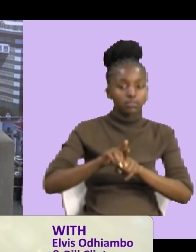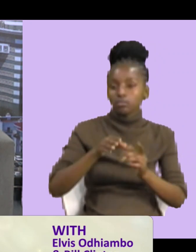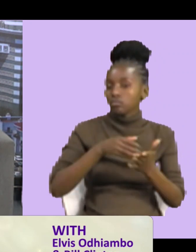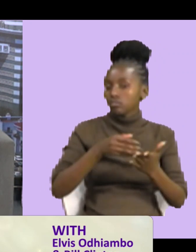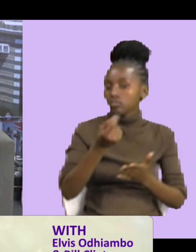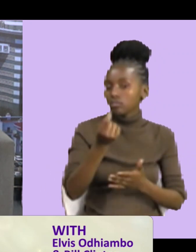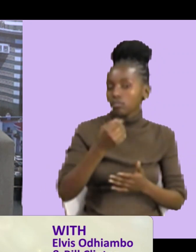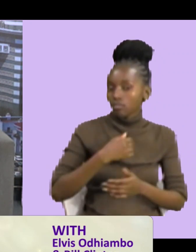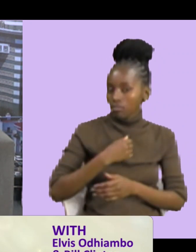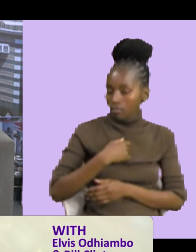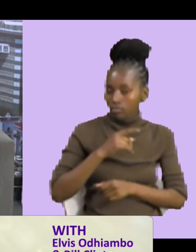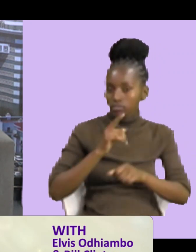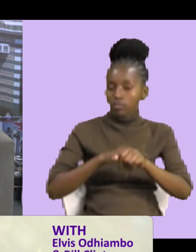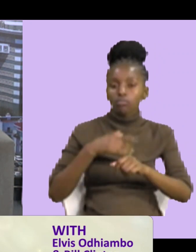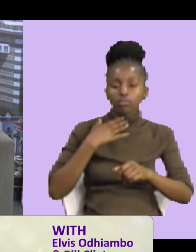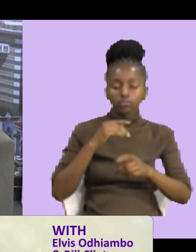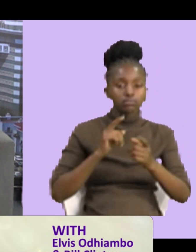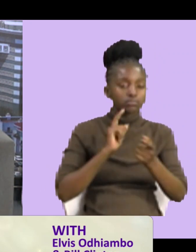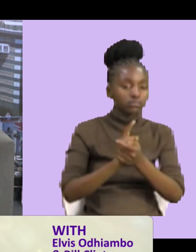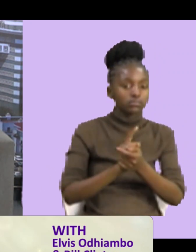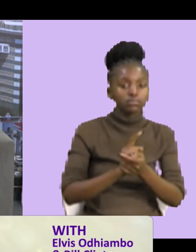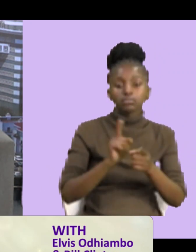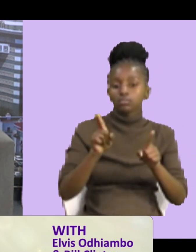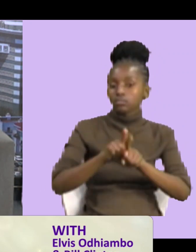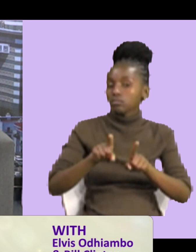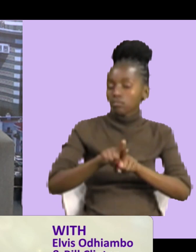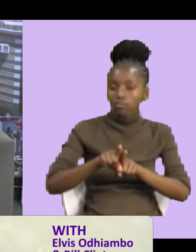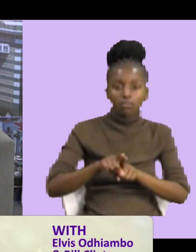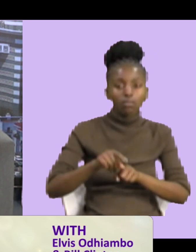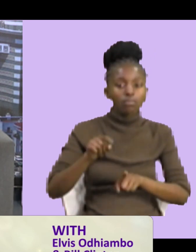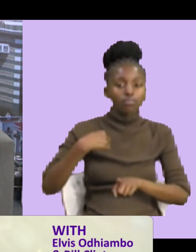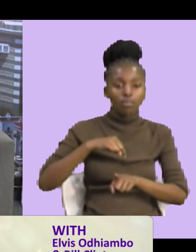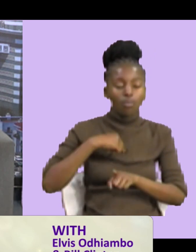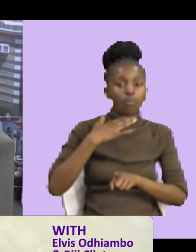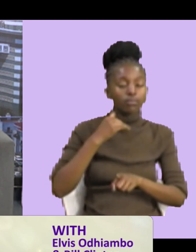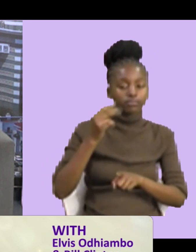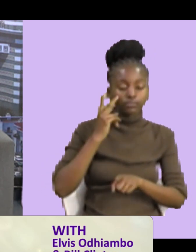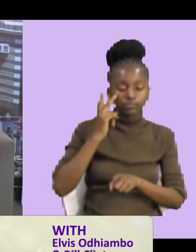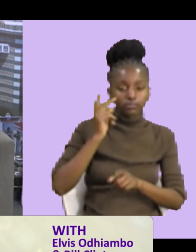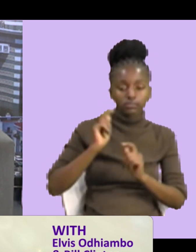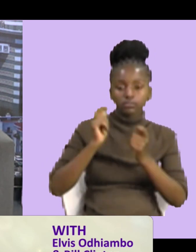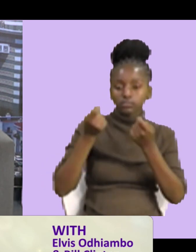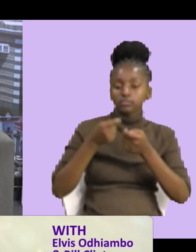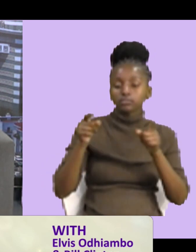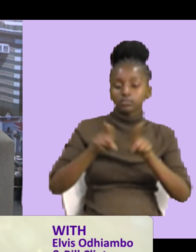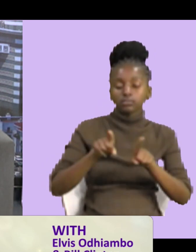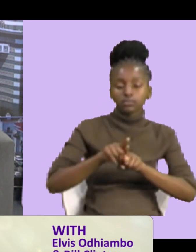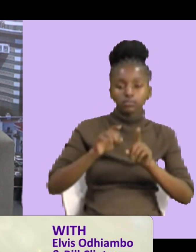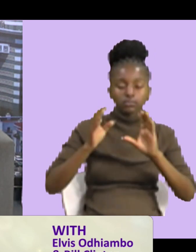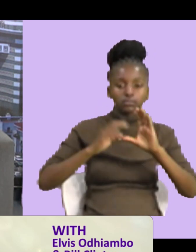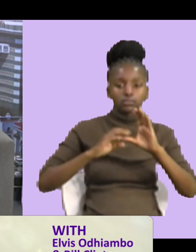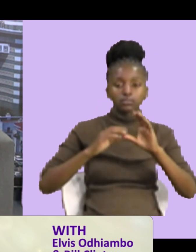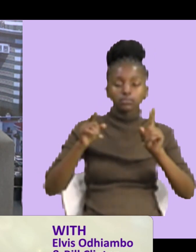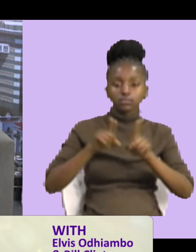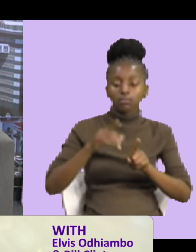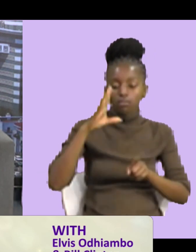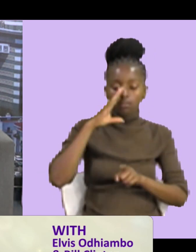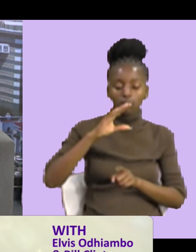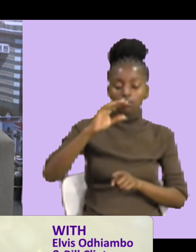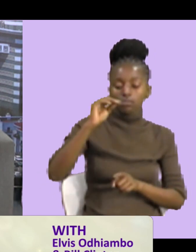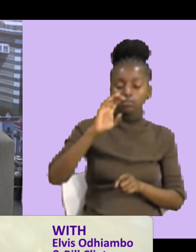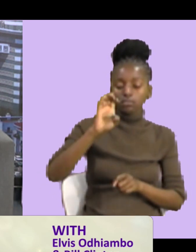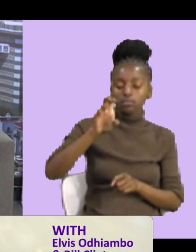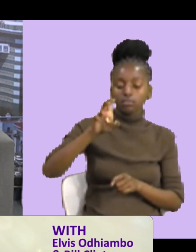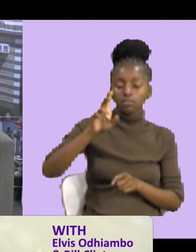far as defense is concerned, and we saw that against a team like Chelsea, and also a team like Wolves in the Premier League, who also beat